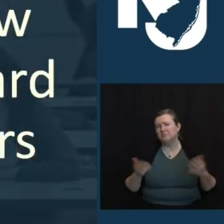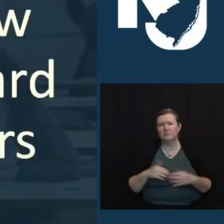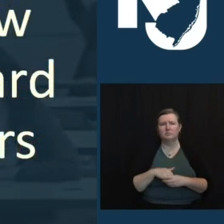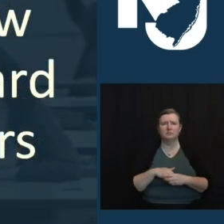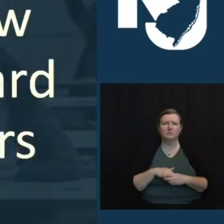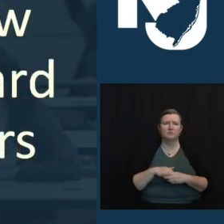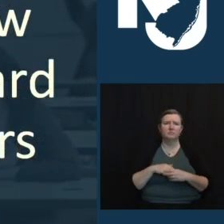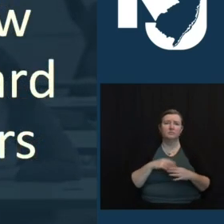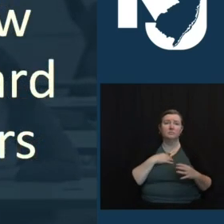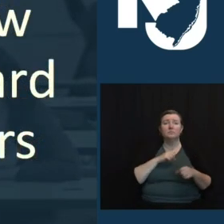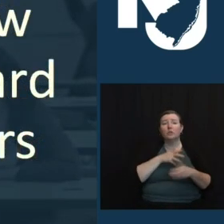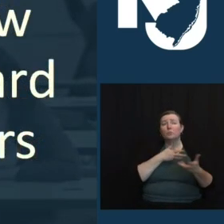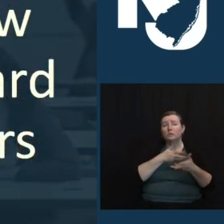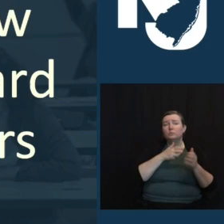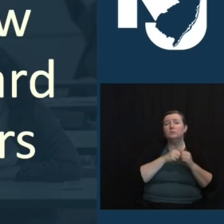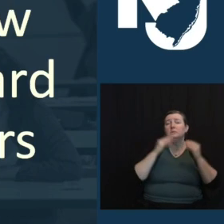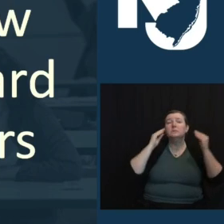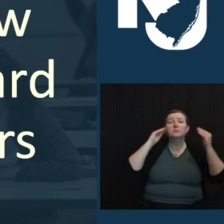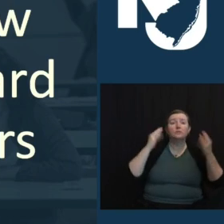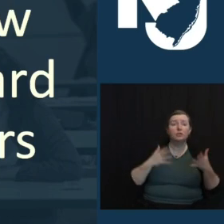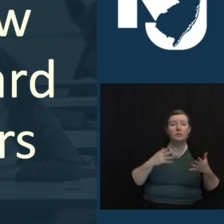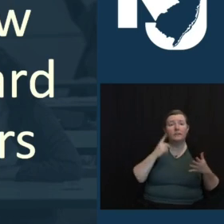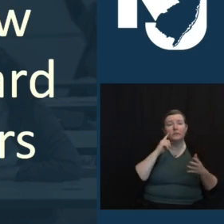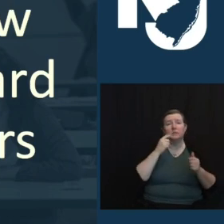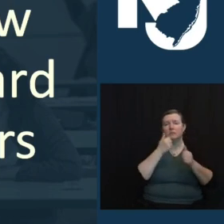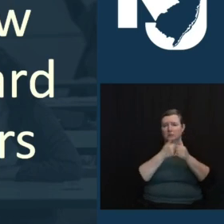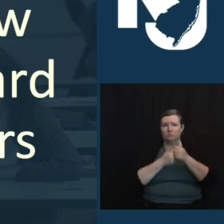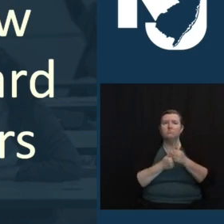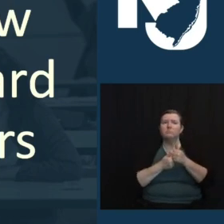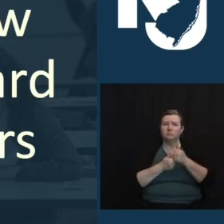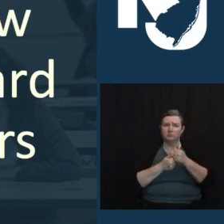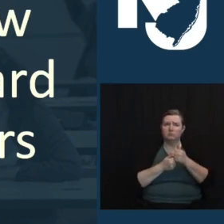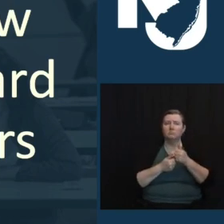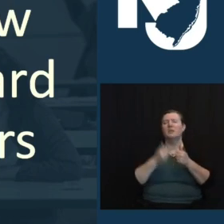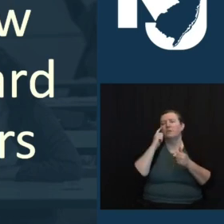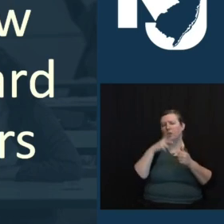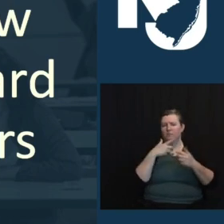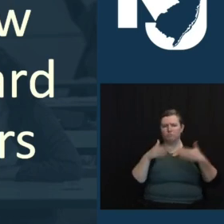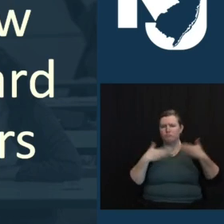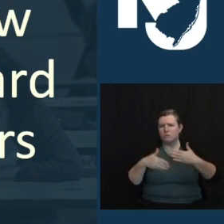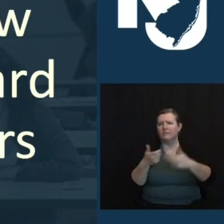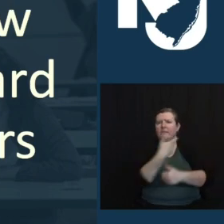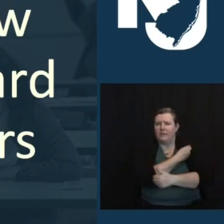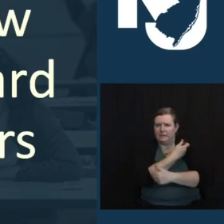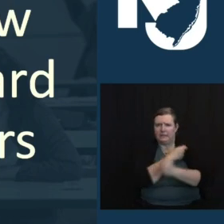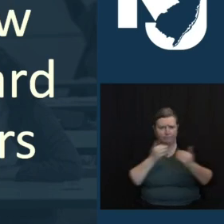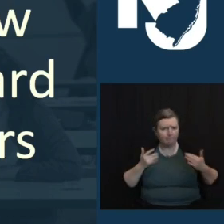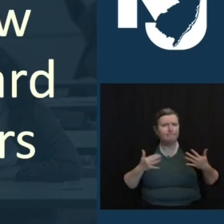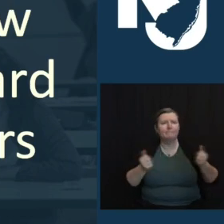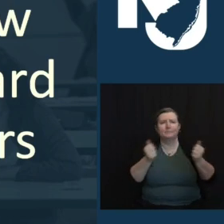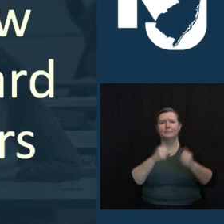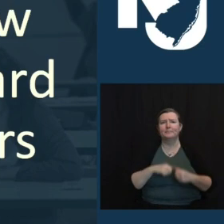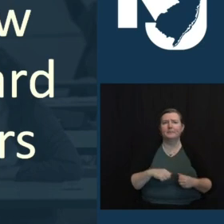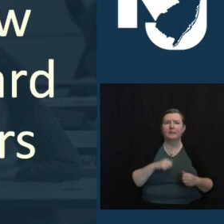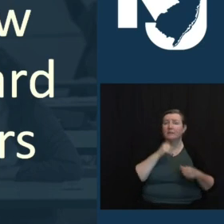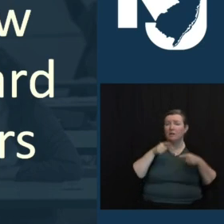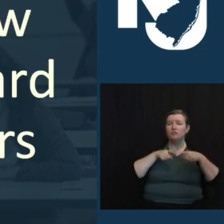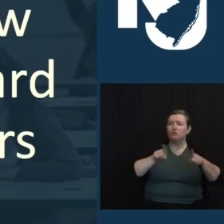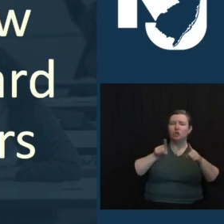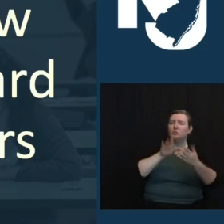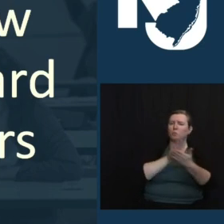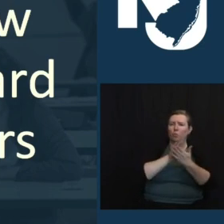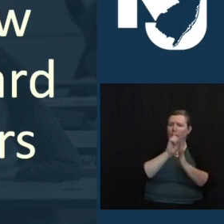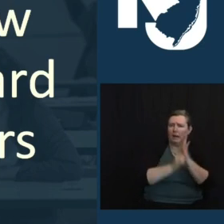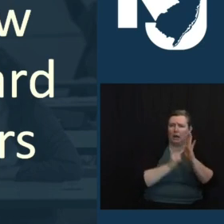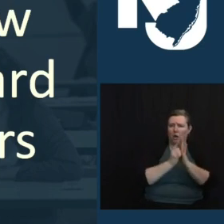their vaccinations and ensure that vaccinations are available outside regular school hours. I had a good call this morning with Steve Swetsky,